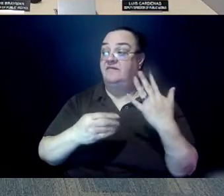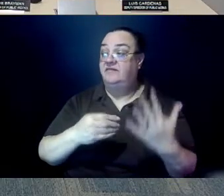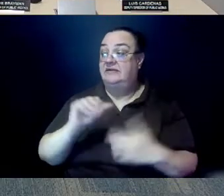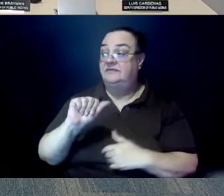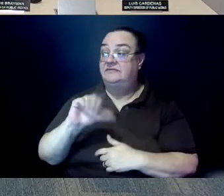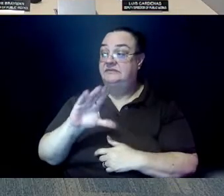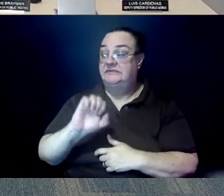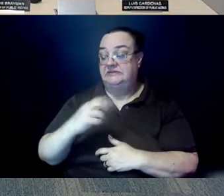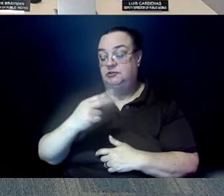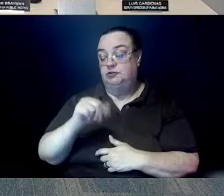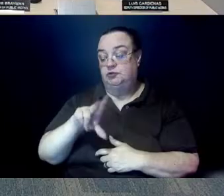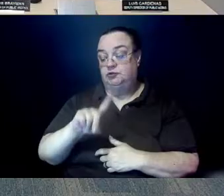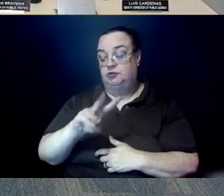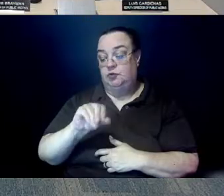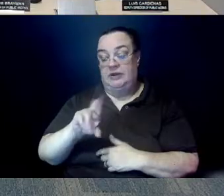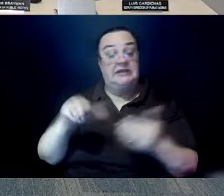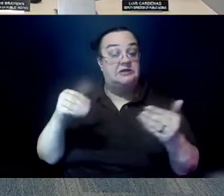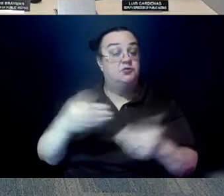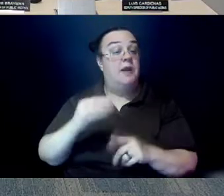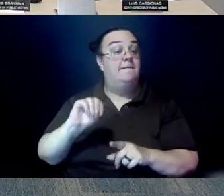Hardware introduction. Mr. Galloway.